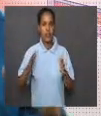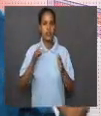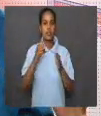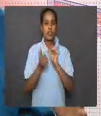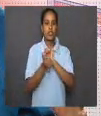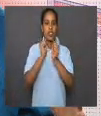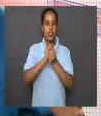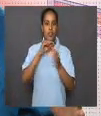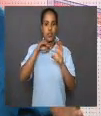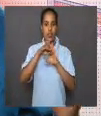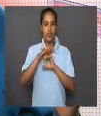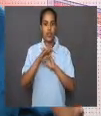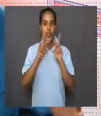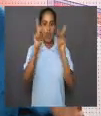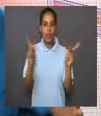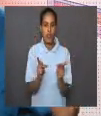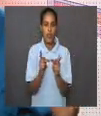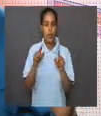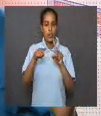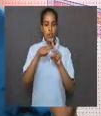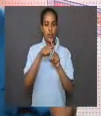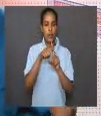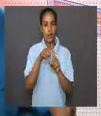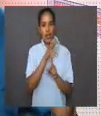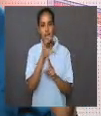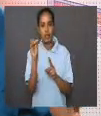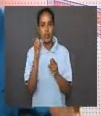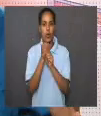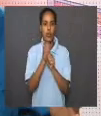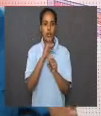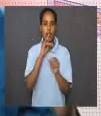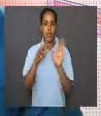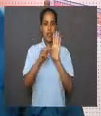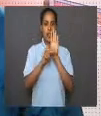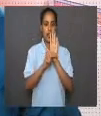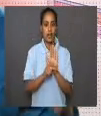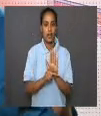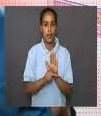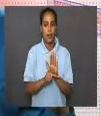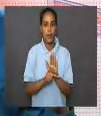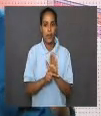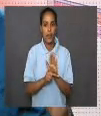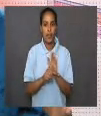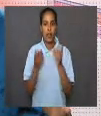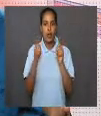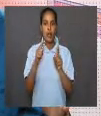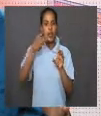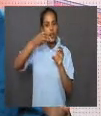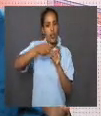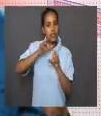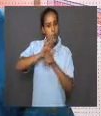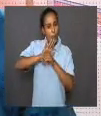gas expands, the change in its volume is positive and the work is